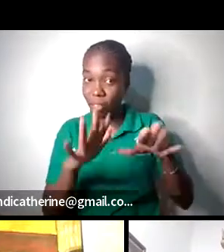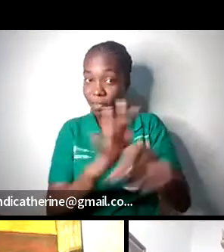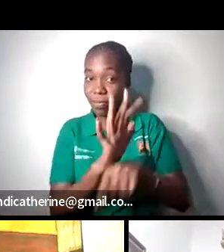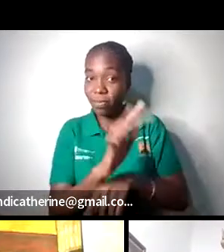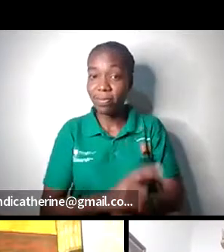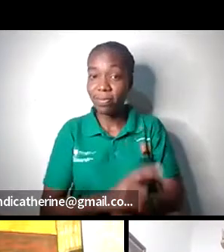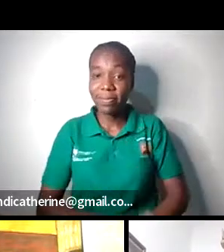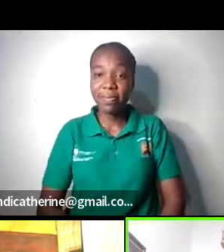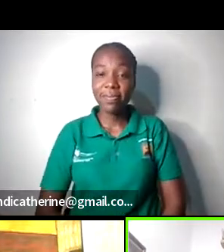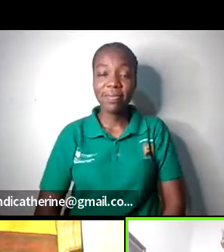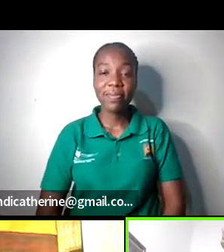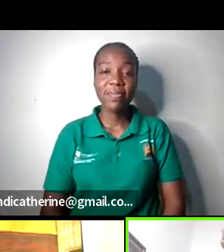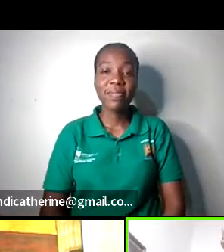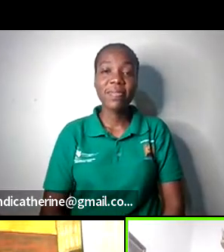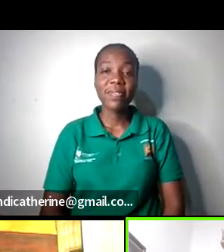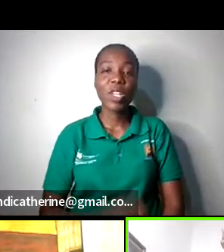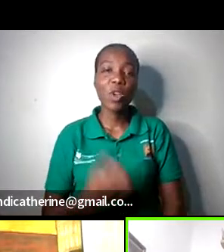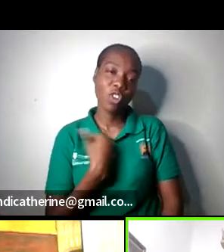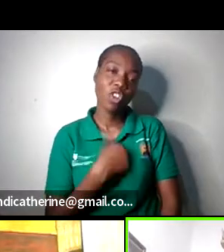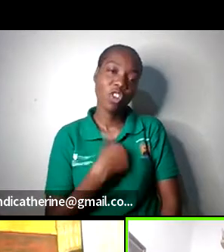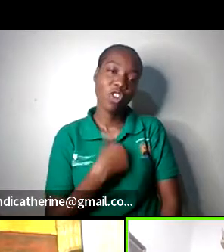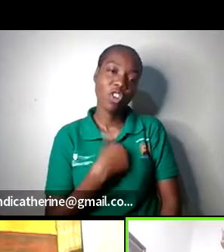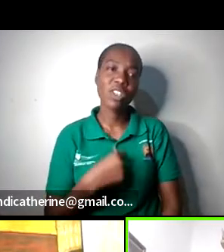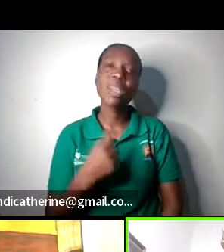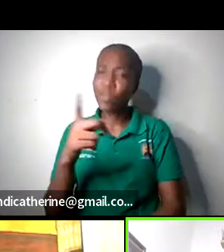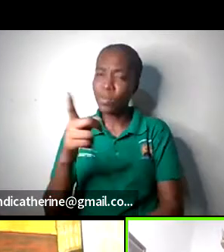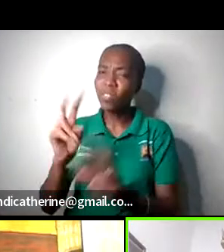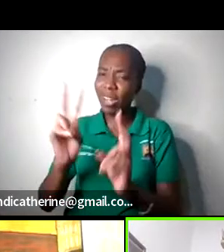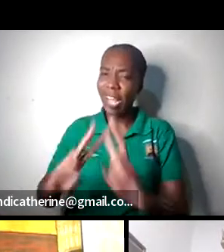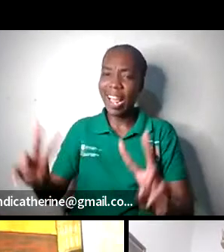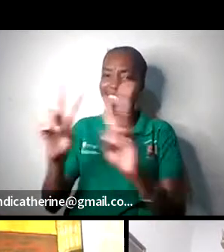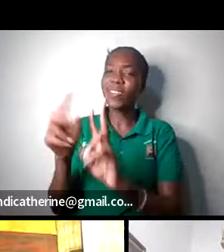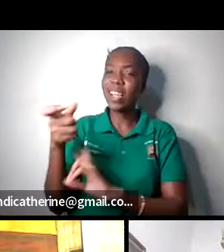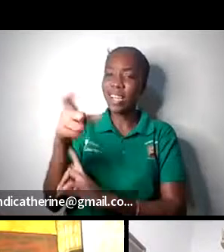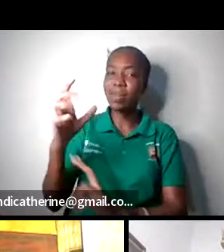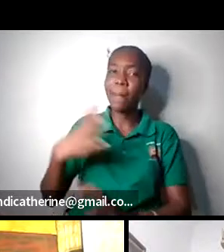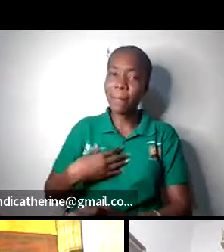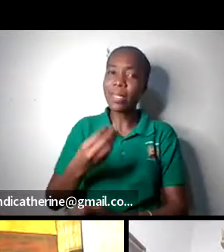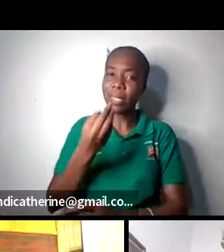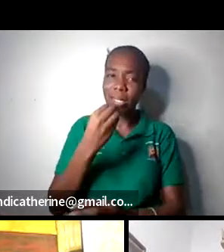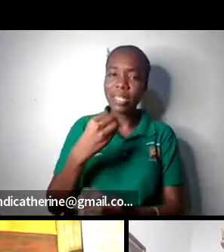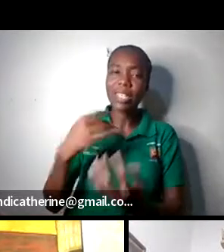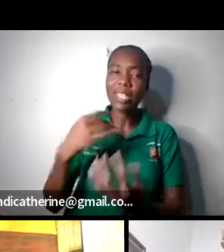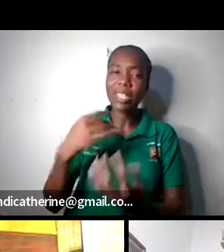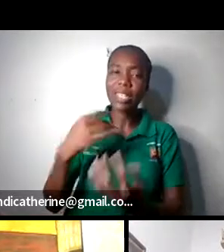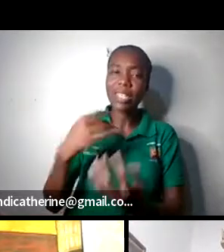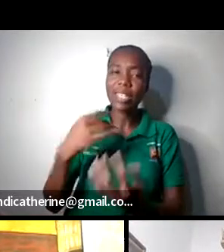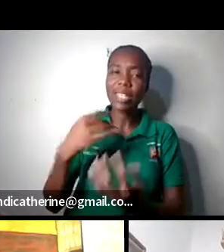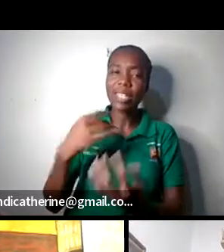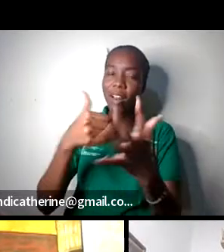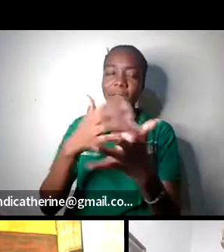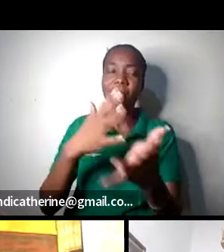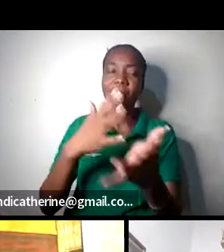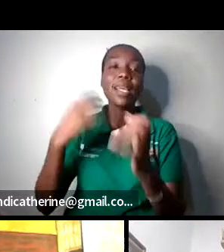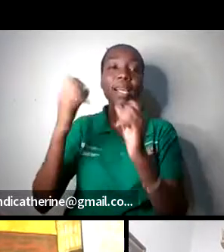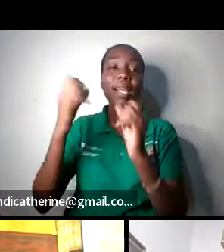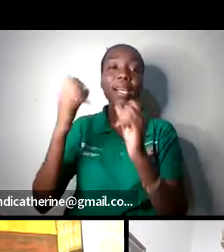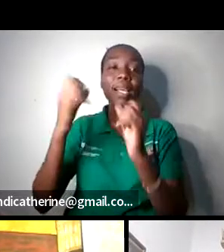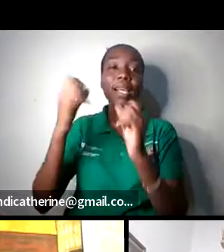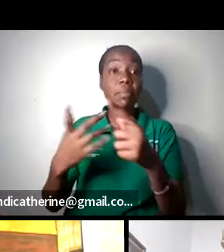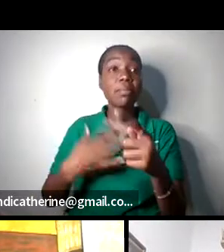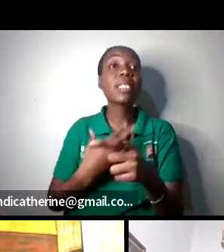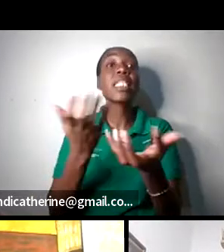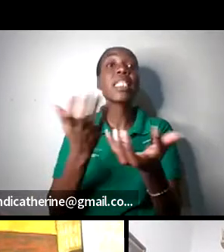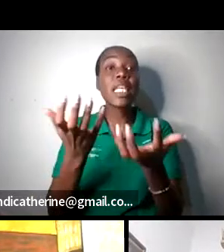Please value Sorry add. about that. Please value add. I mean, I am eating all the avocados I can, but I need avocado oil for my